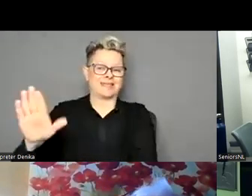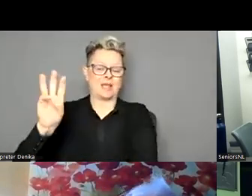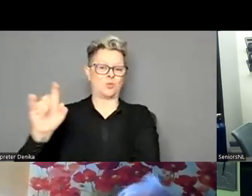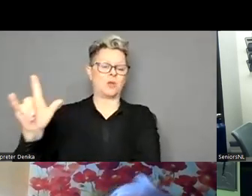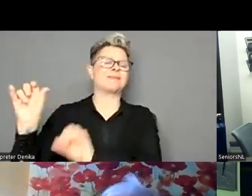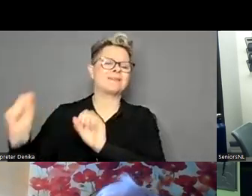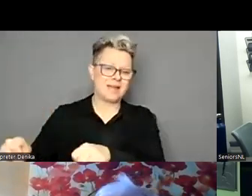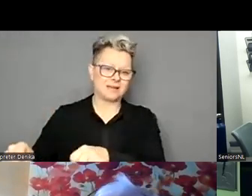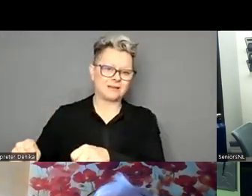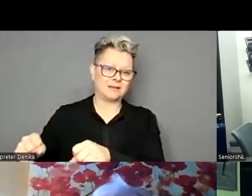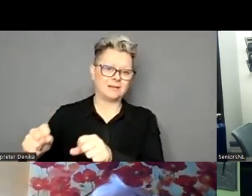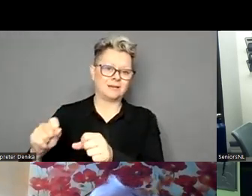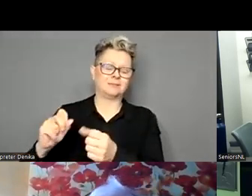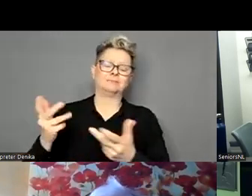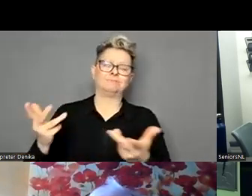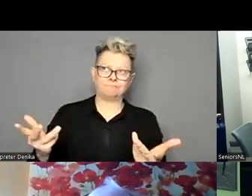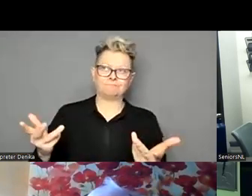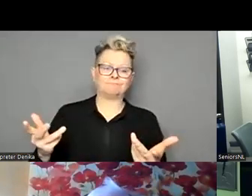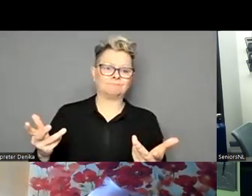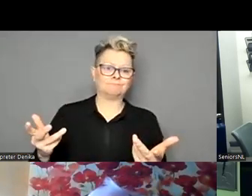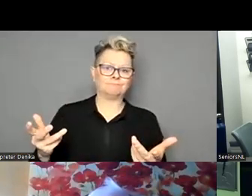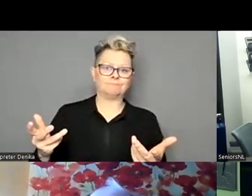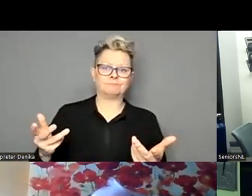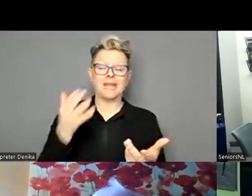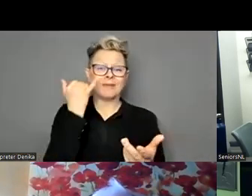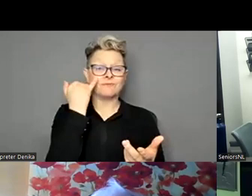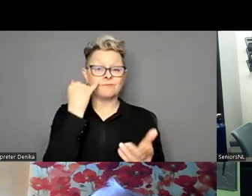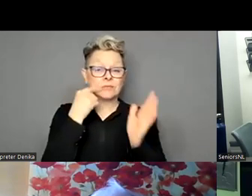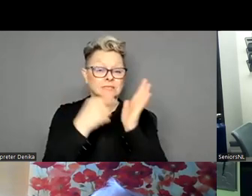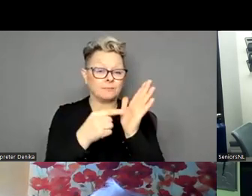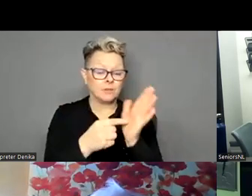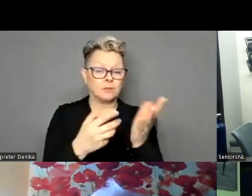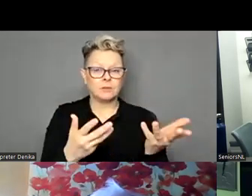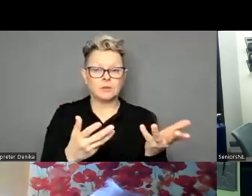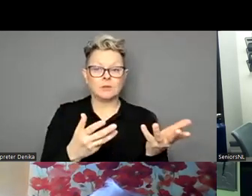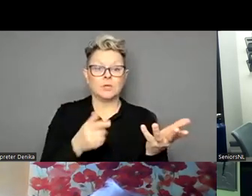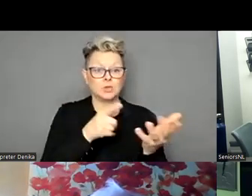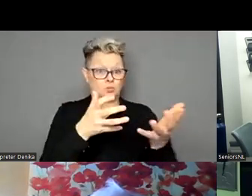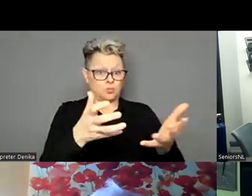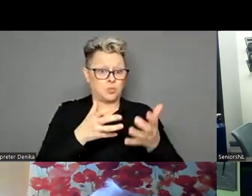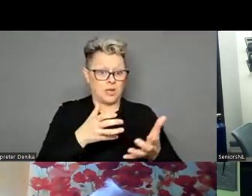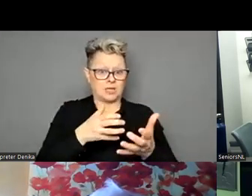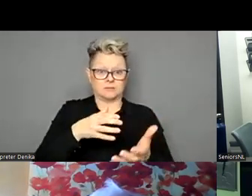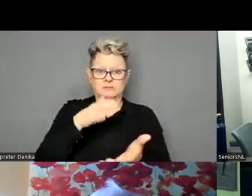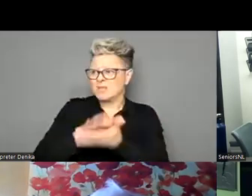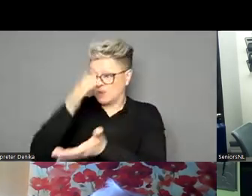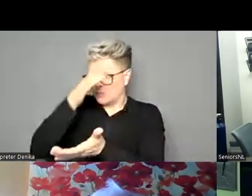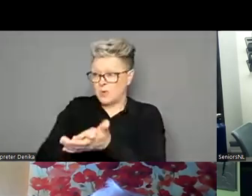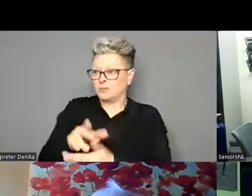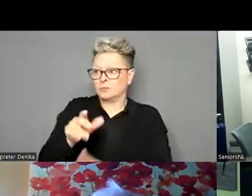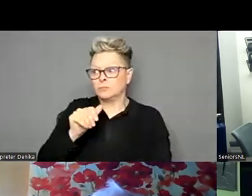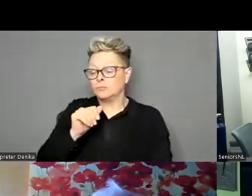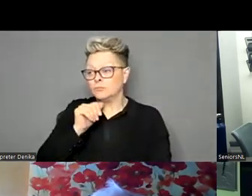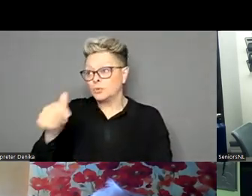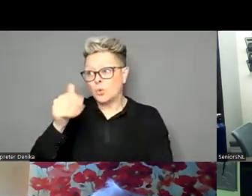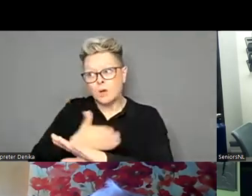So it would be something like if you want your spouse to really promise you that they're not going to update it,